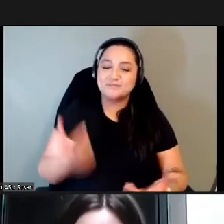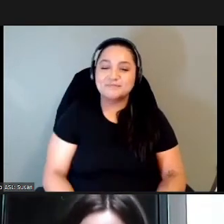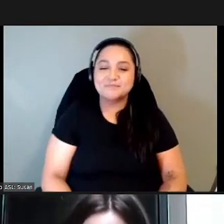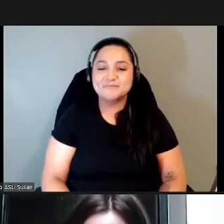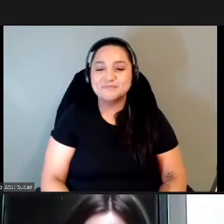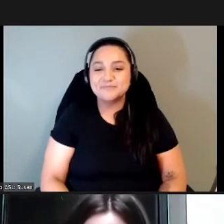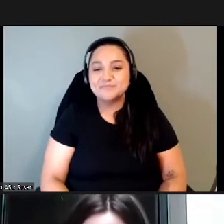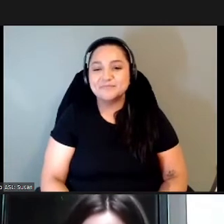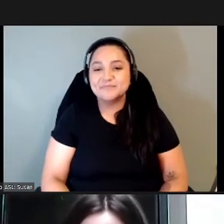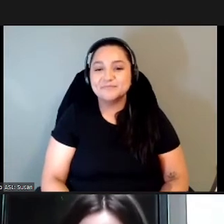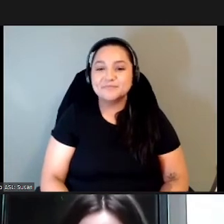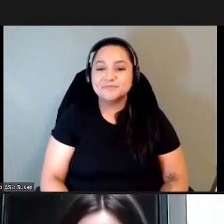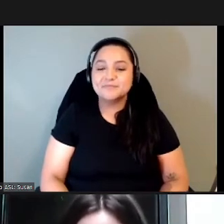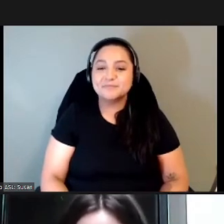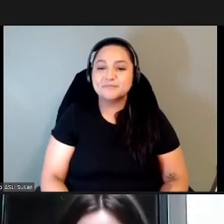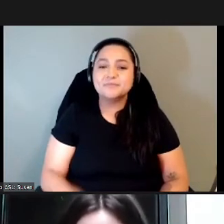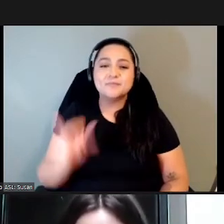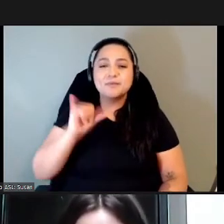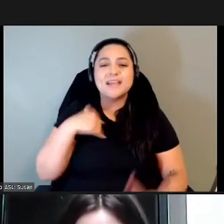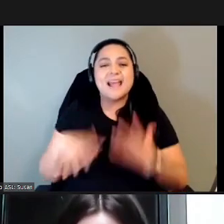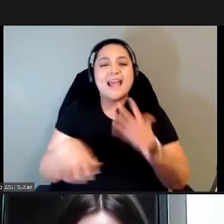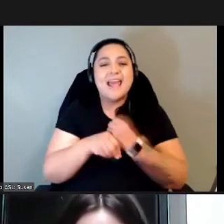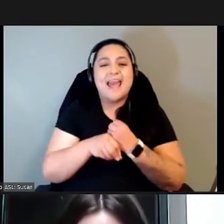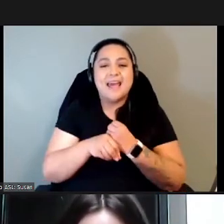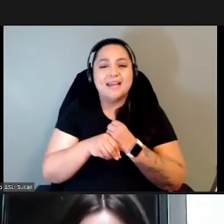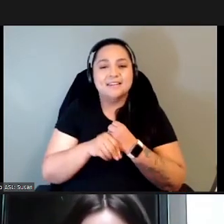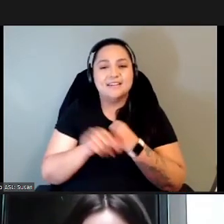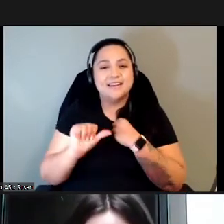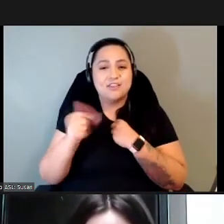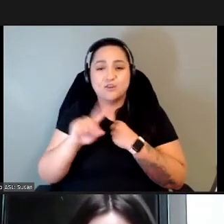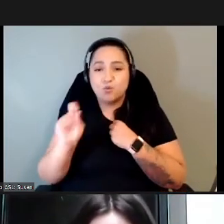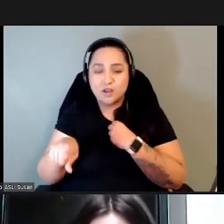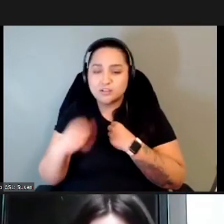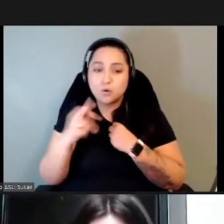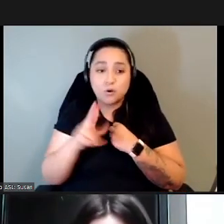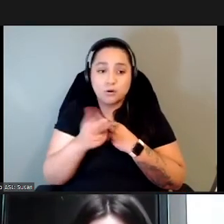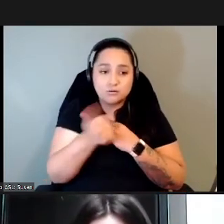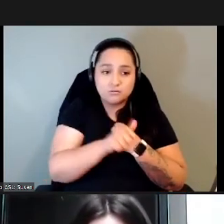Can I add another question in for Clara, or someone else like to jump in?